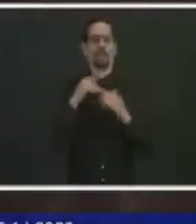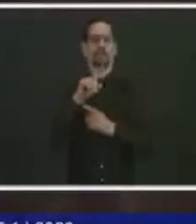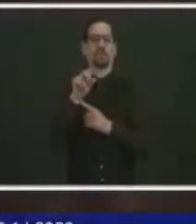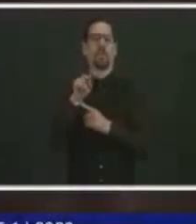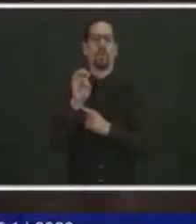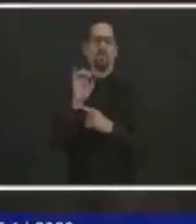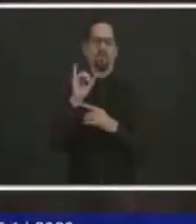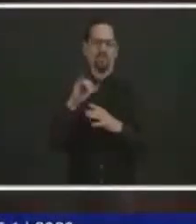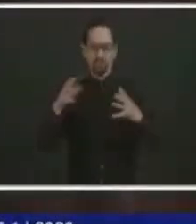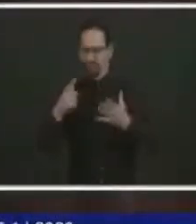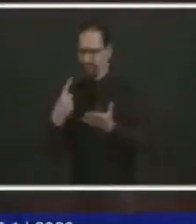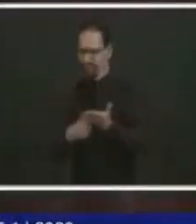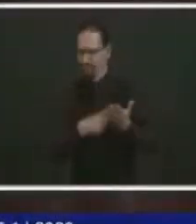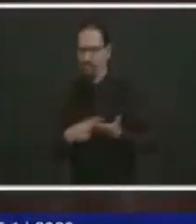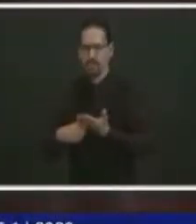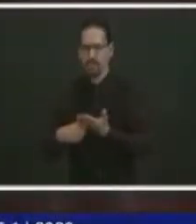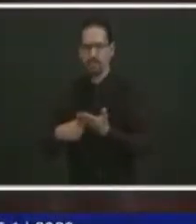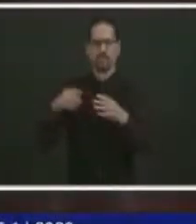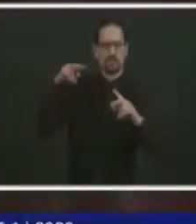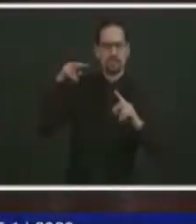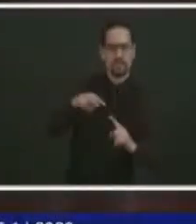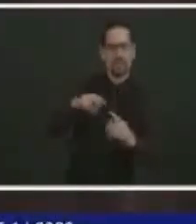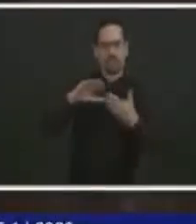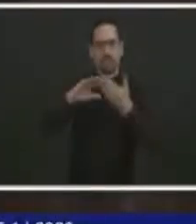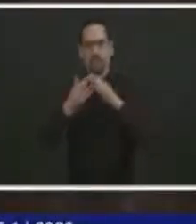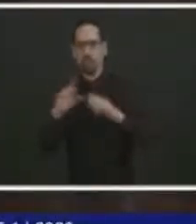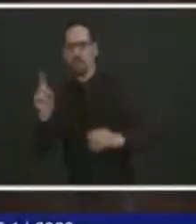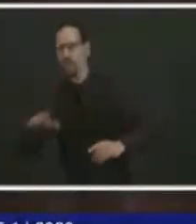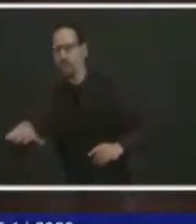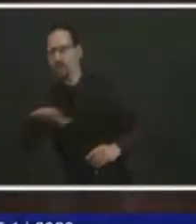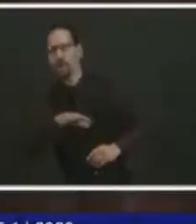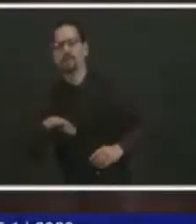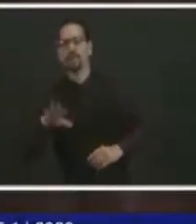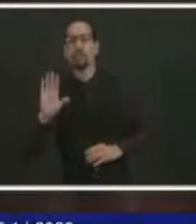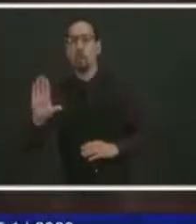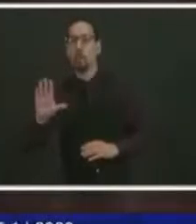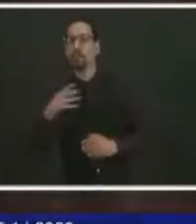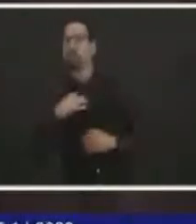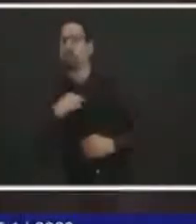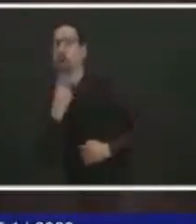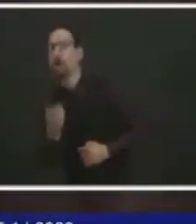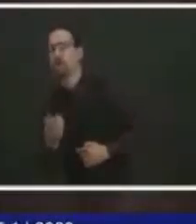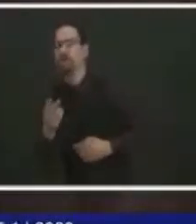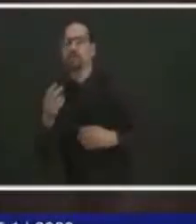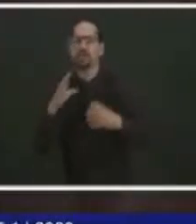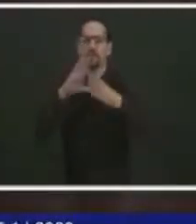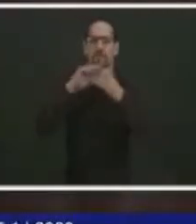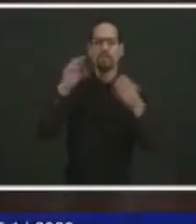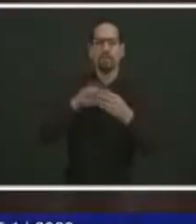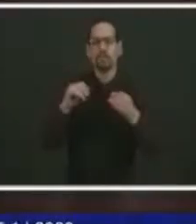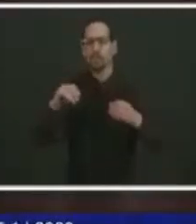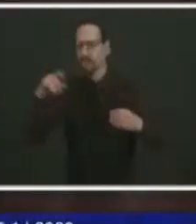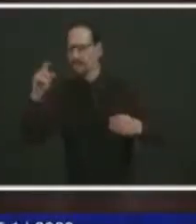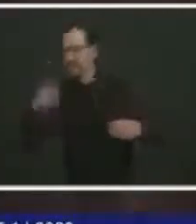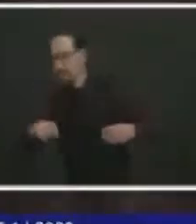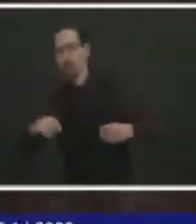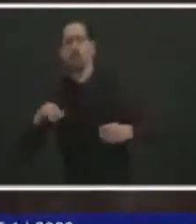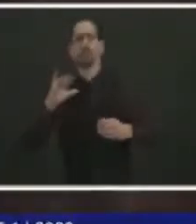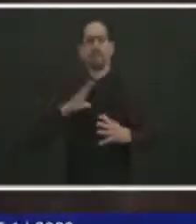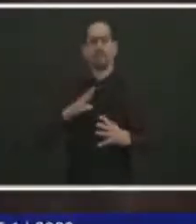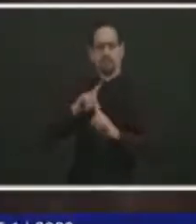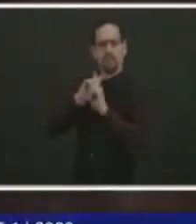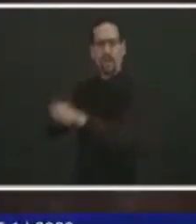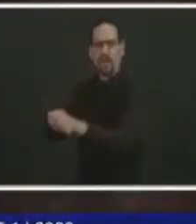voice is at the forefront, and that's what we are responding to help address crises such as COVID-19 and